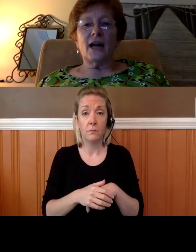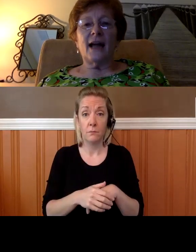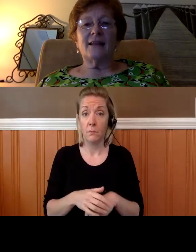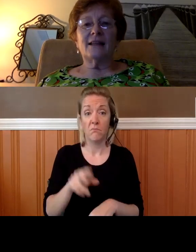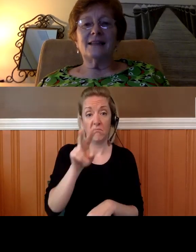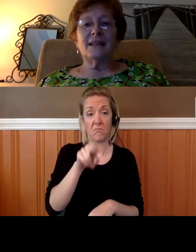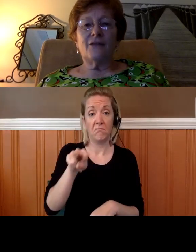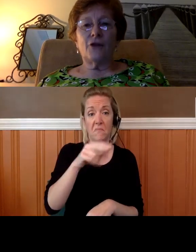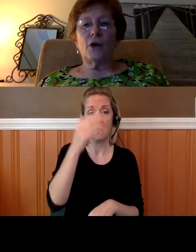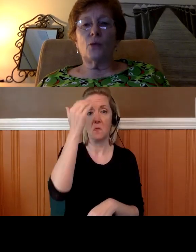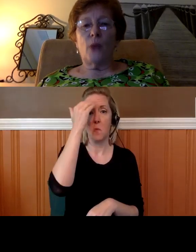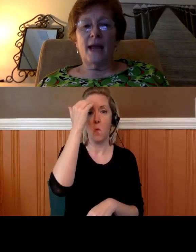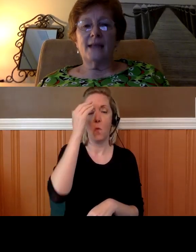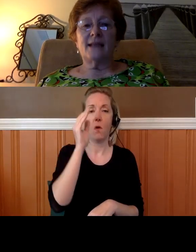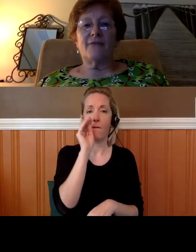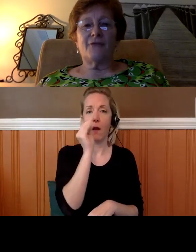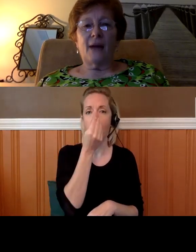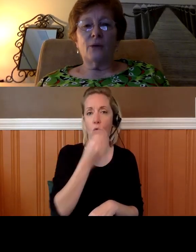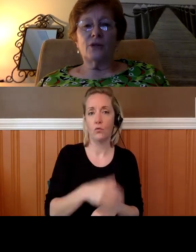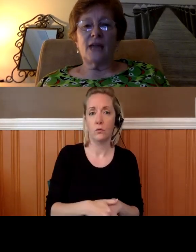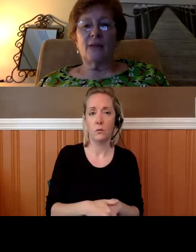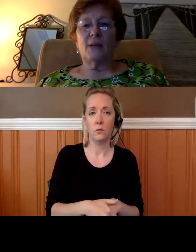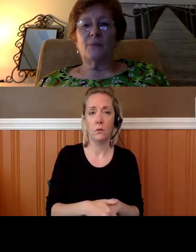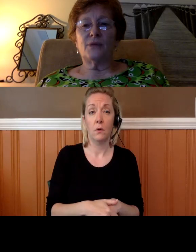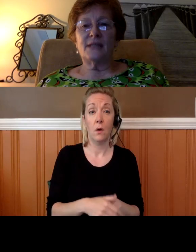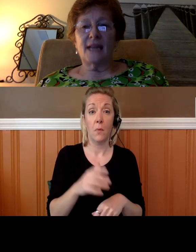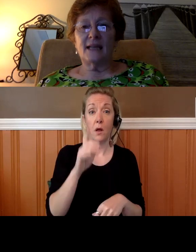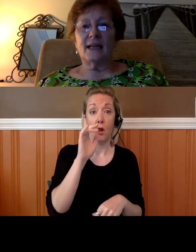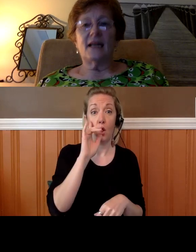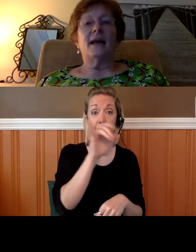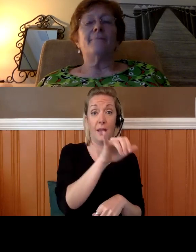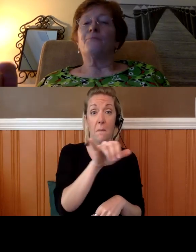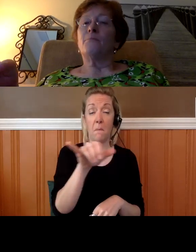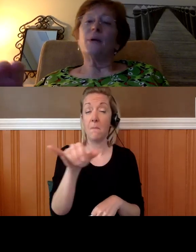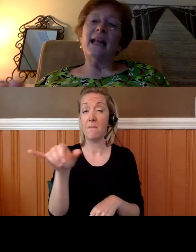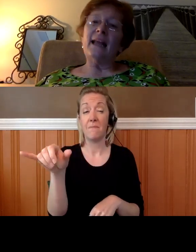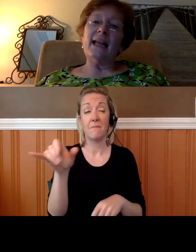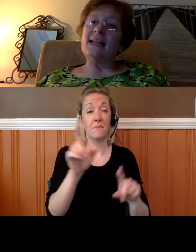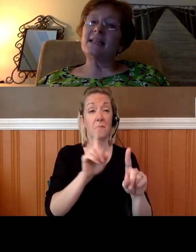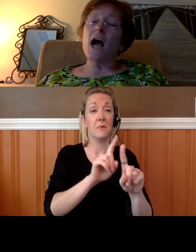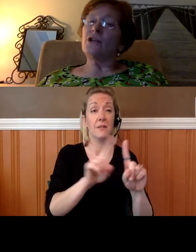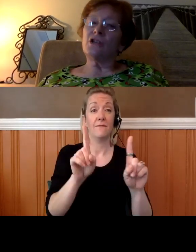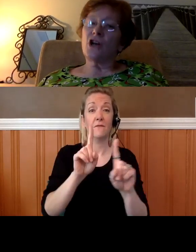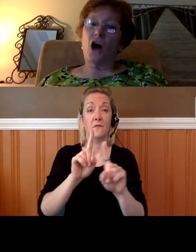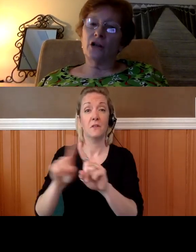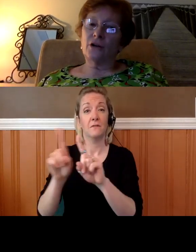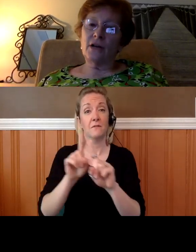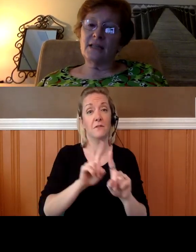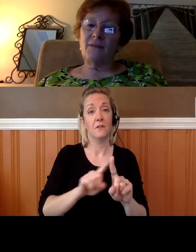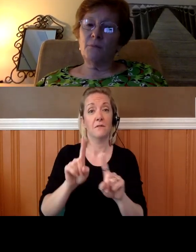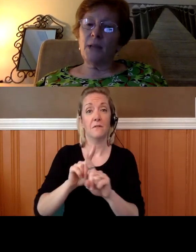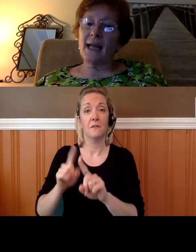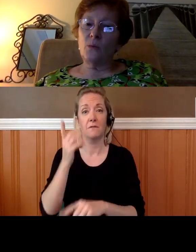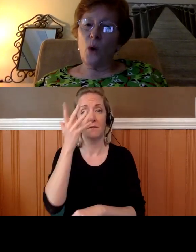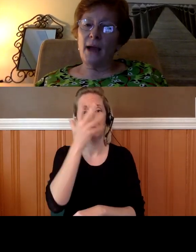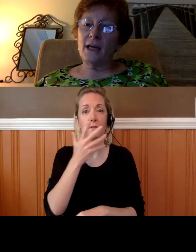look at the different ways that flowers can be presented. But and it's not just color, because